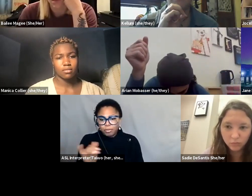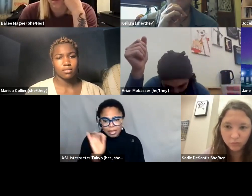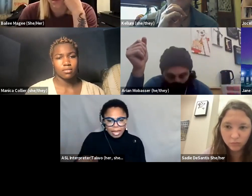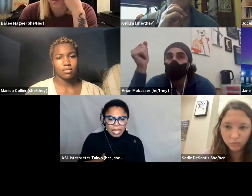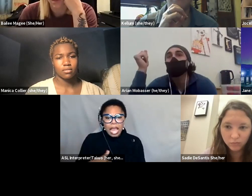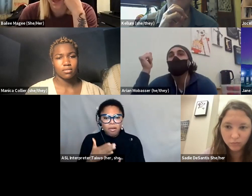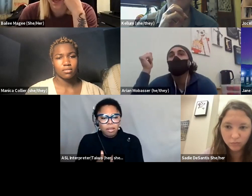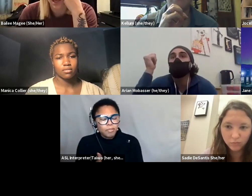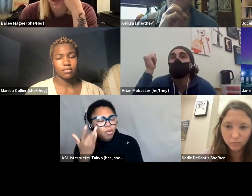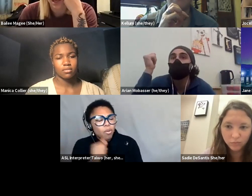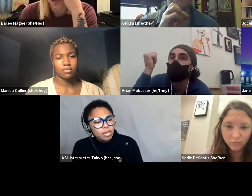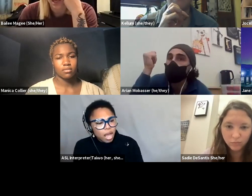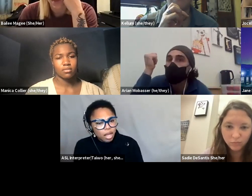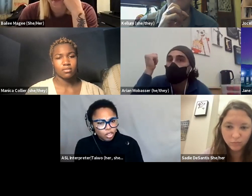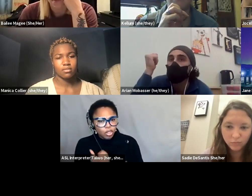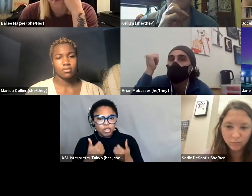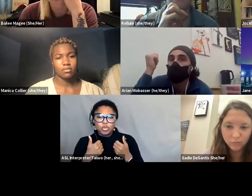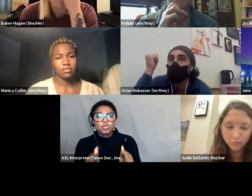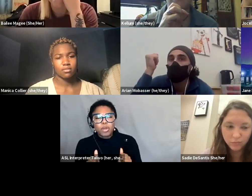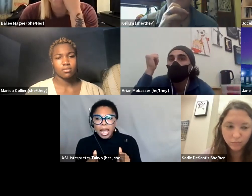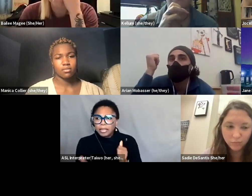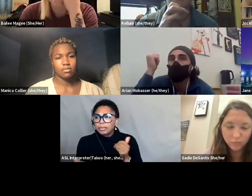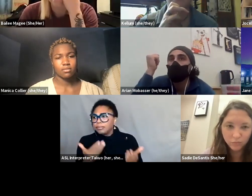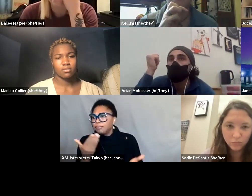not? Just to try to maybe